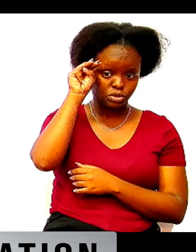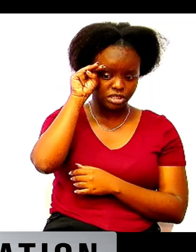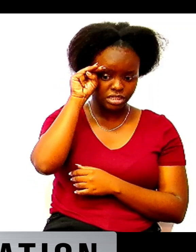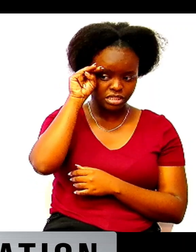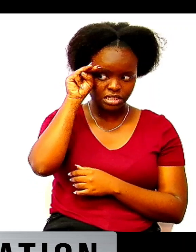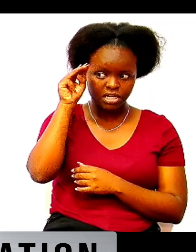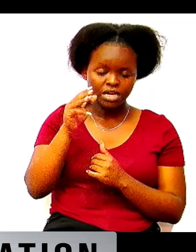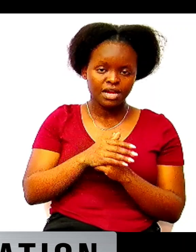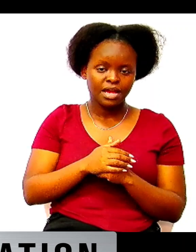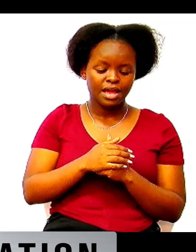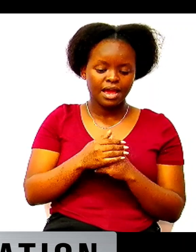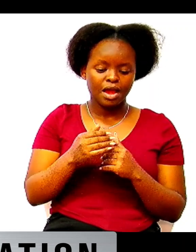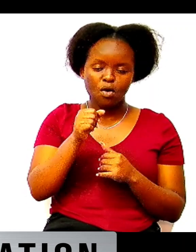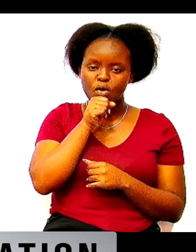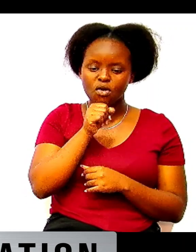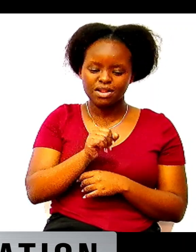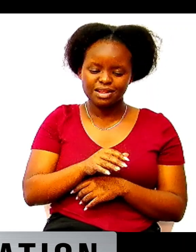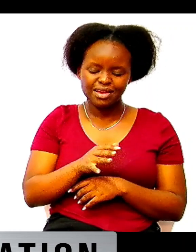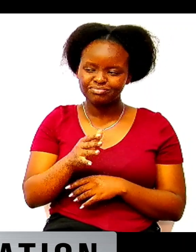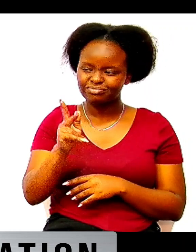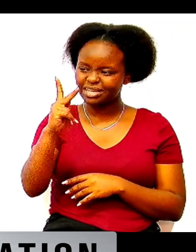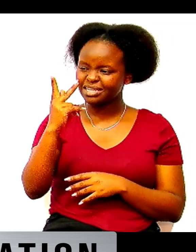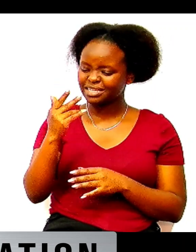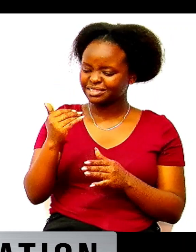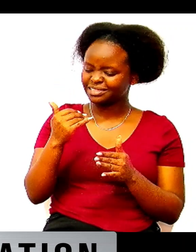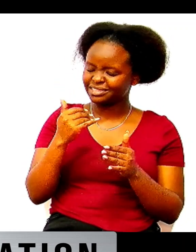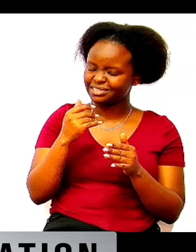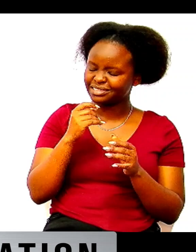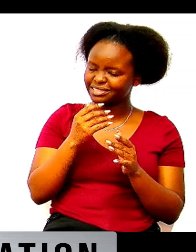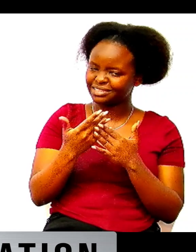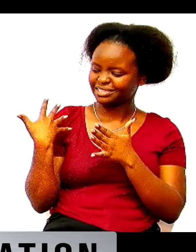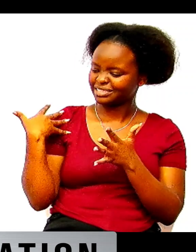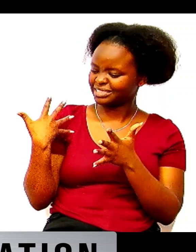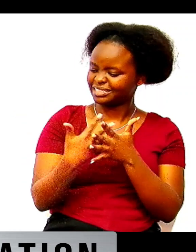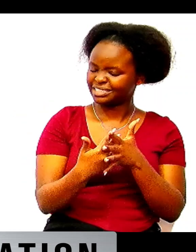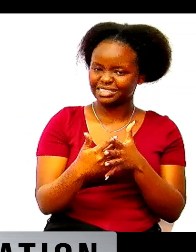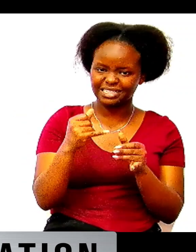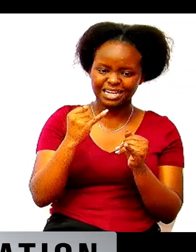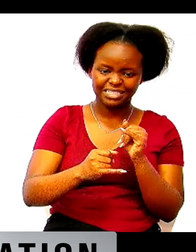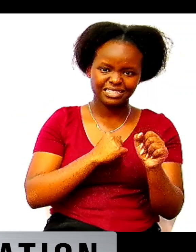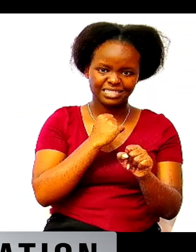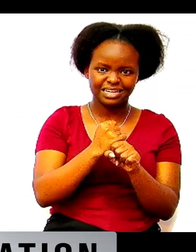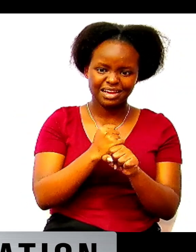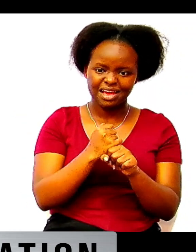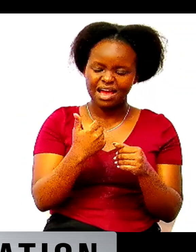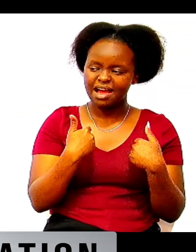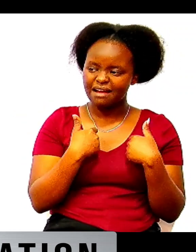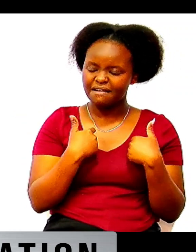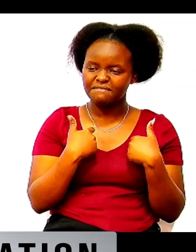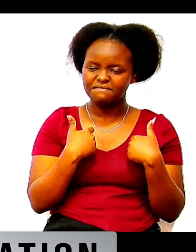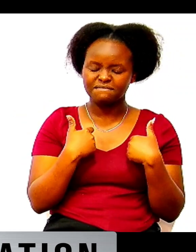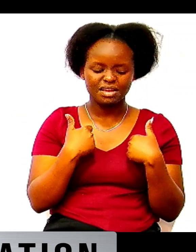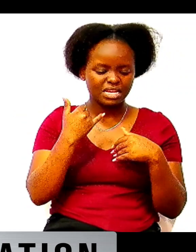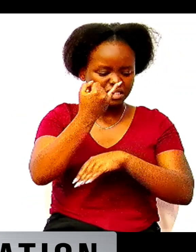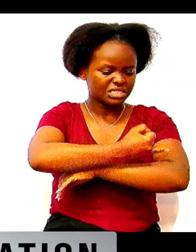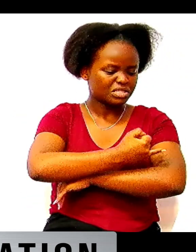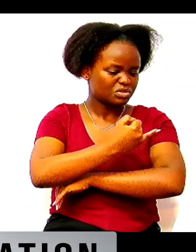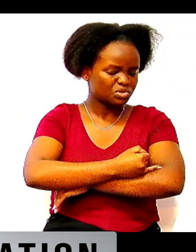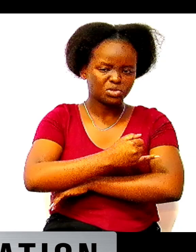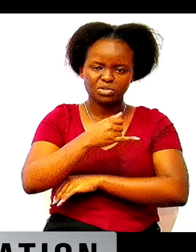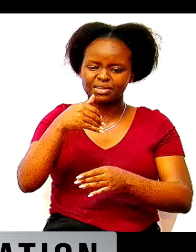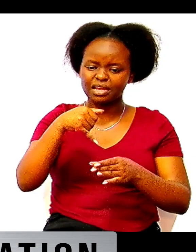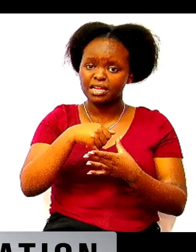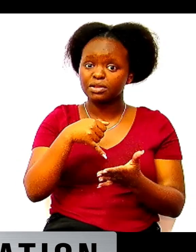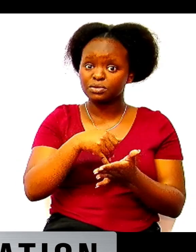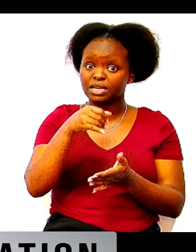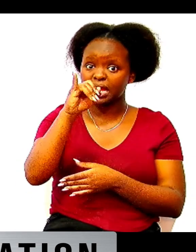all that Kenya has gone through since last year, they still are holding hope to their institutions, including the IBC.